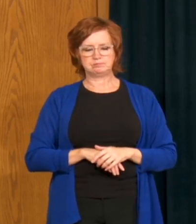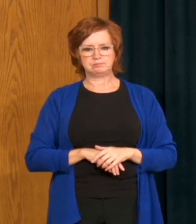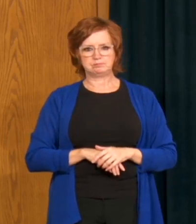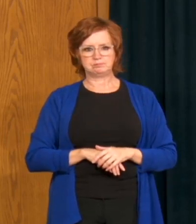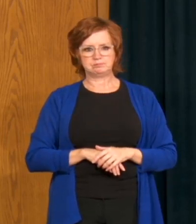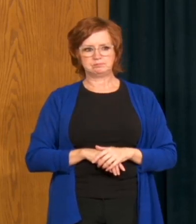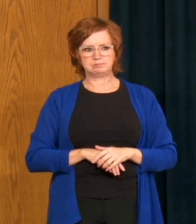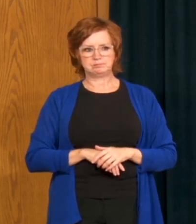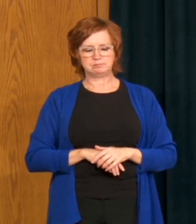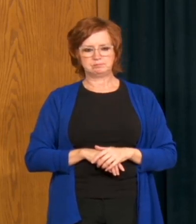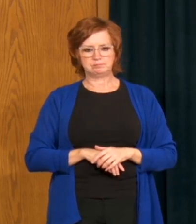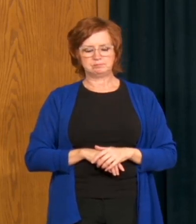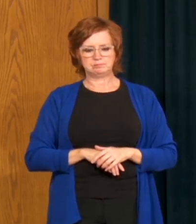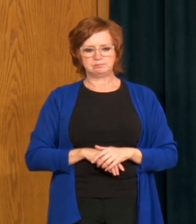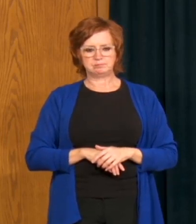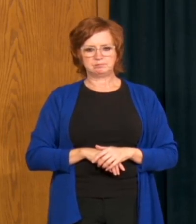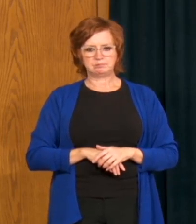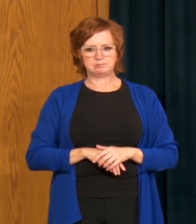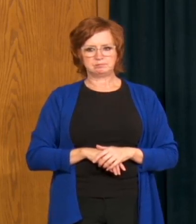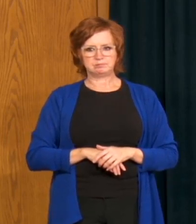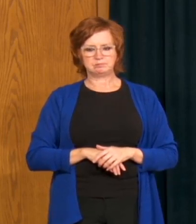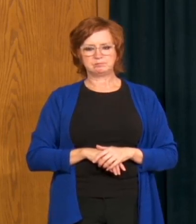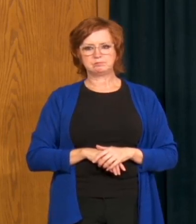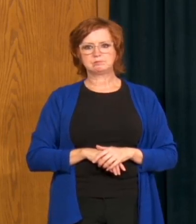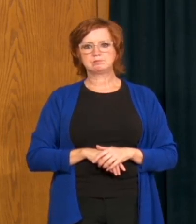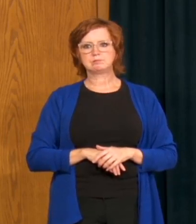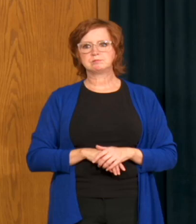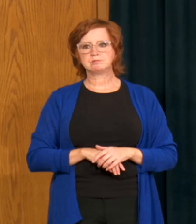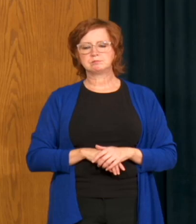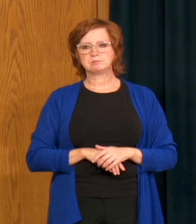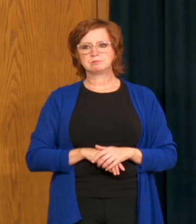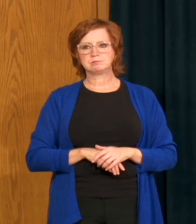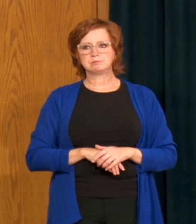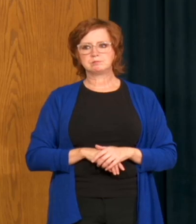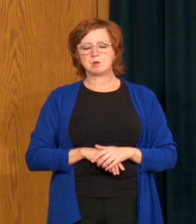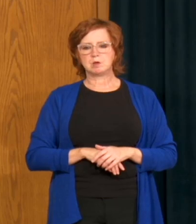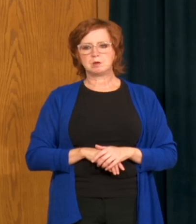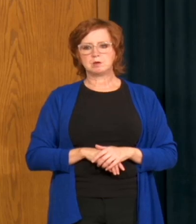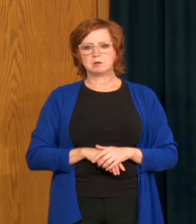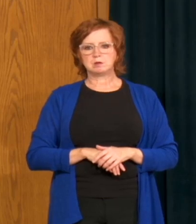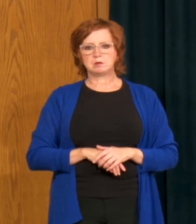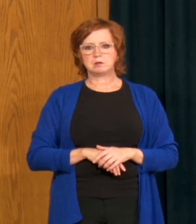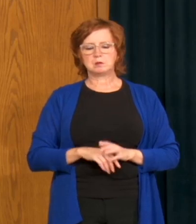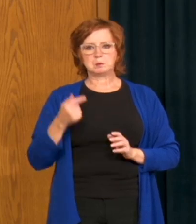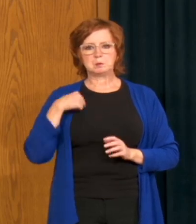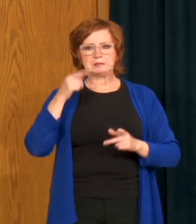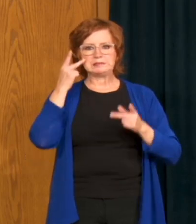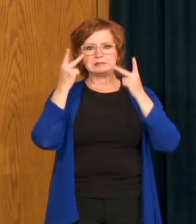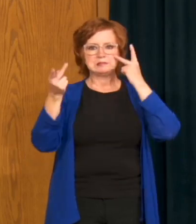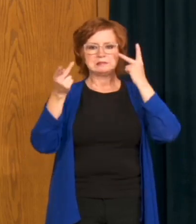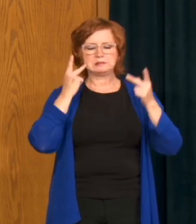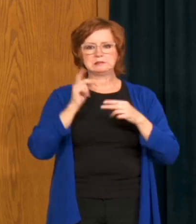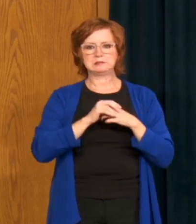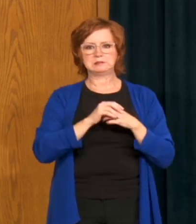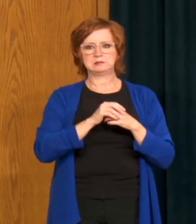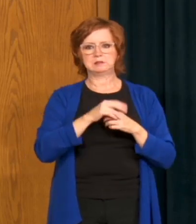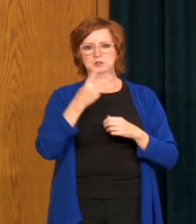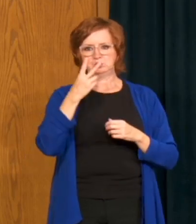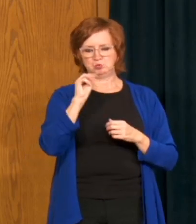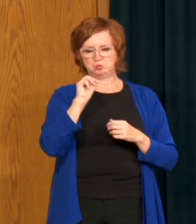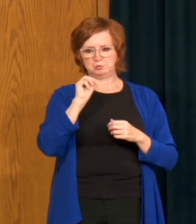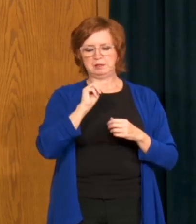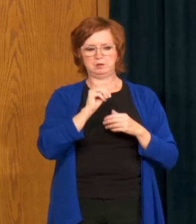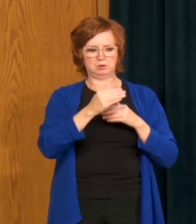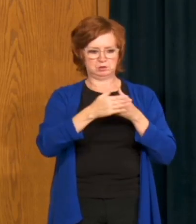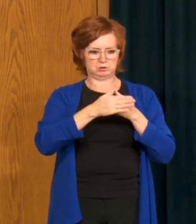we do know from both experience in Saskatchewan and other sectors that those day-to-day interactions where we're closer than 2 meters, where